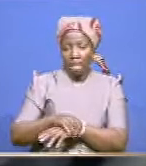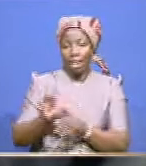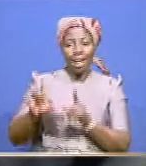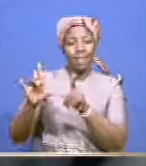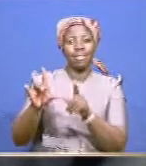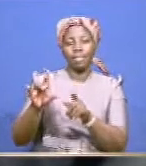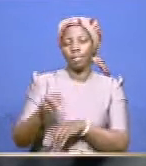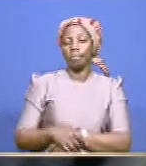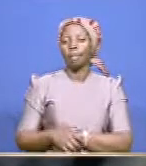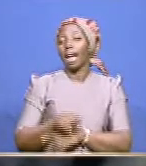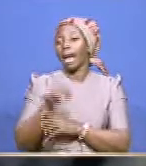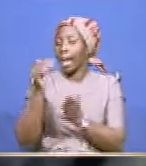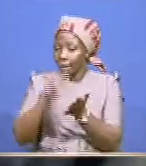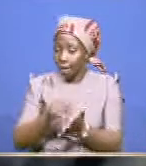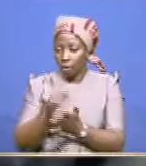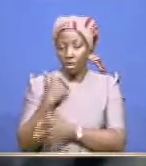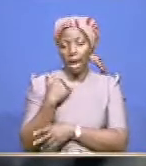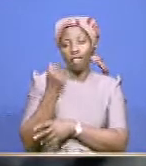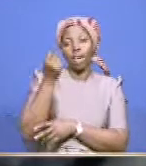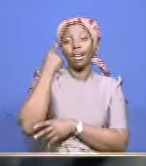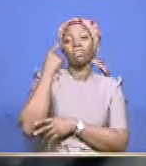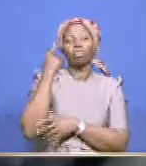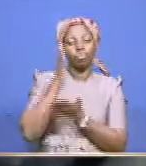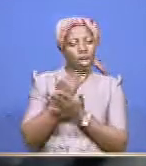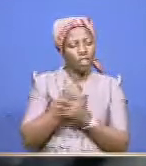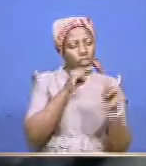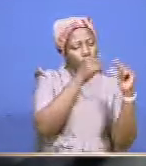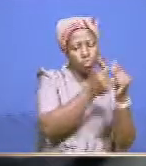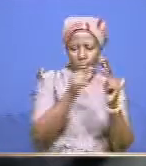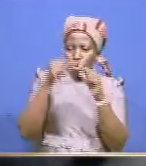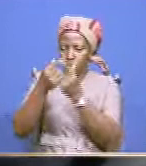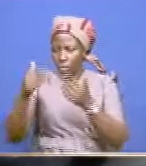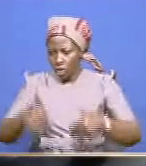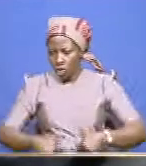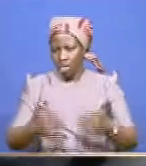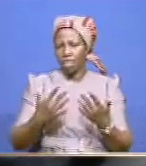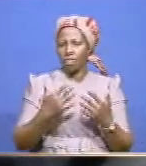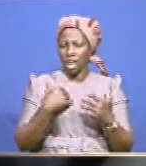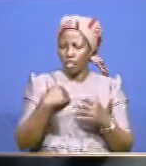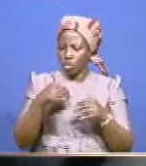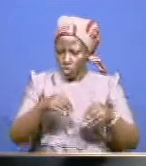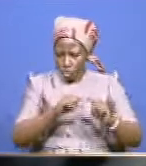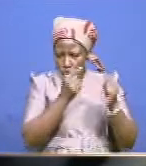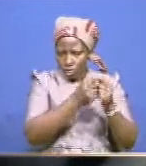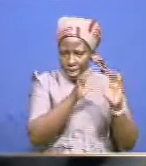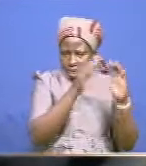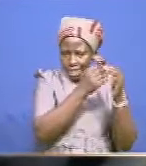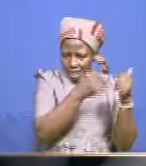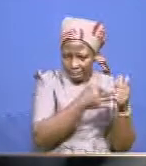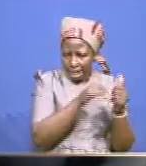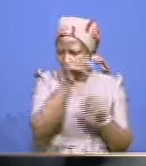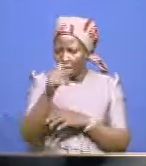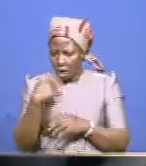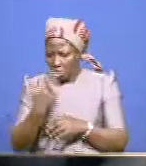number one. But again, we have realized there are categories of youth. There are youth class 8. There are youth that has never gone to school. There are